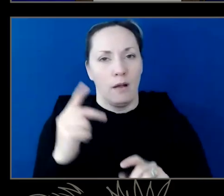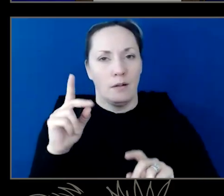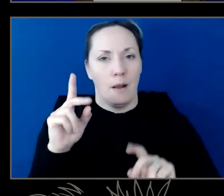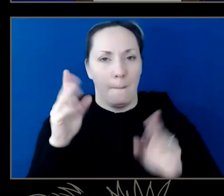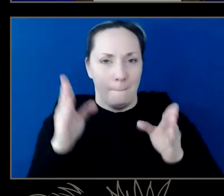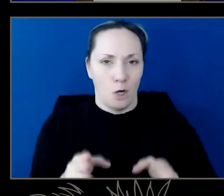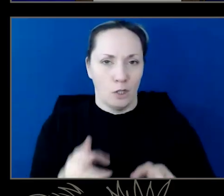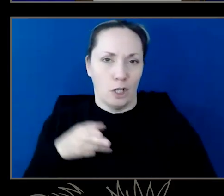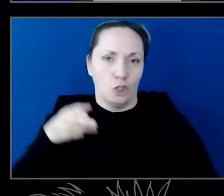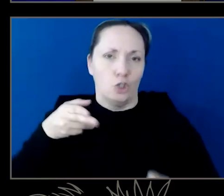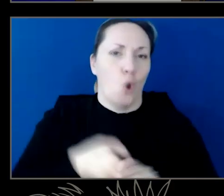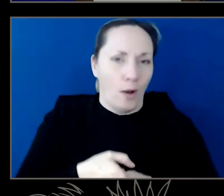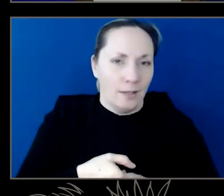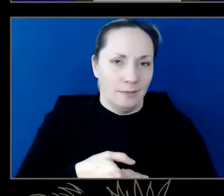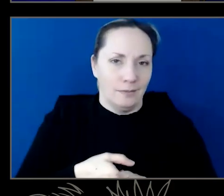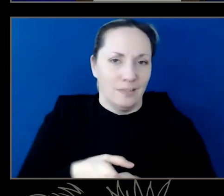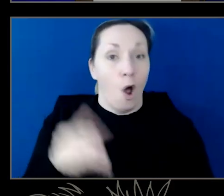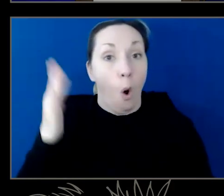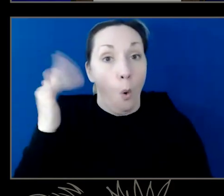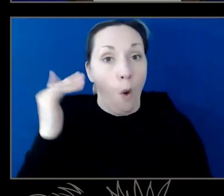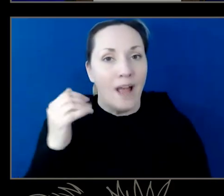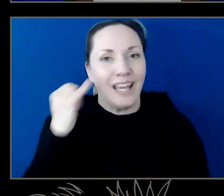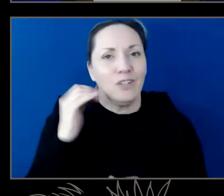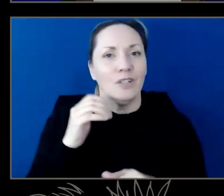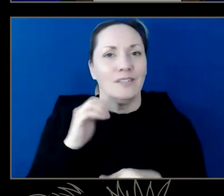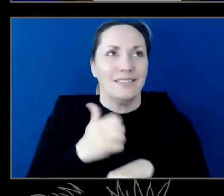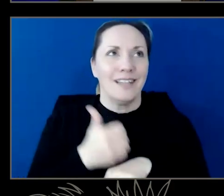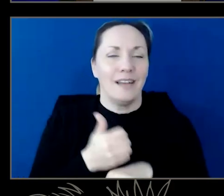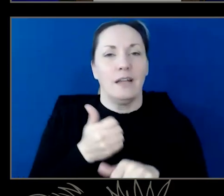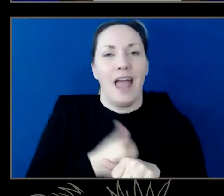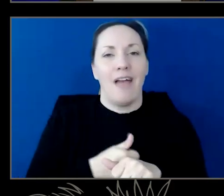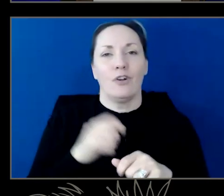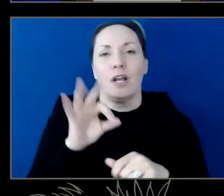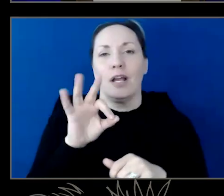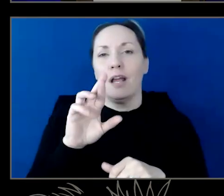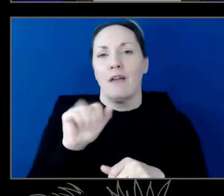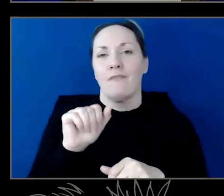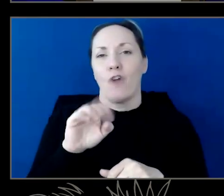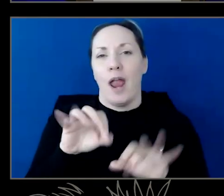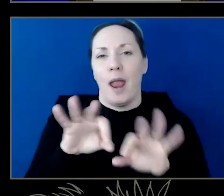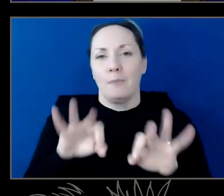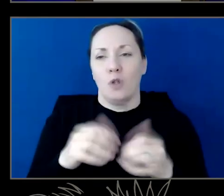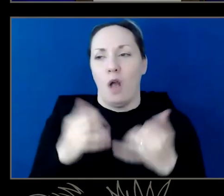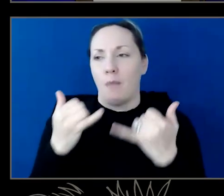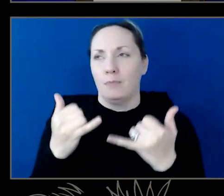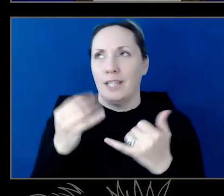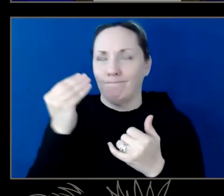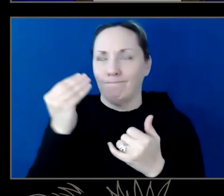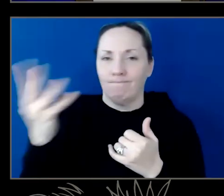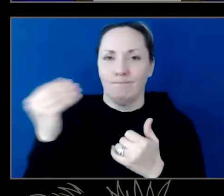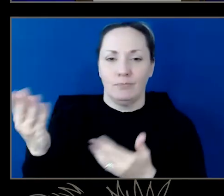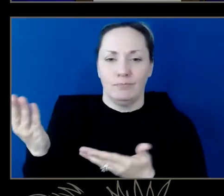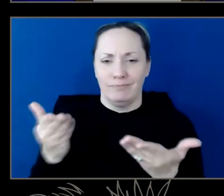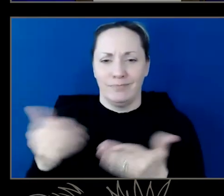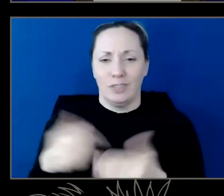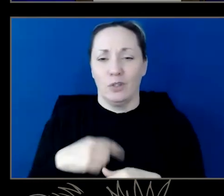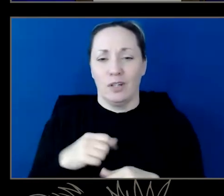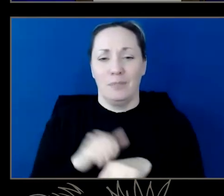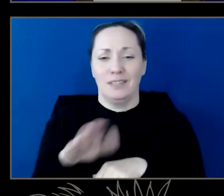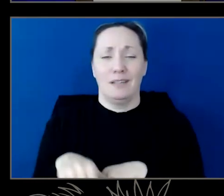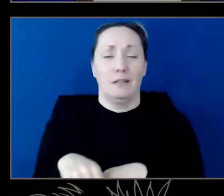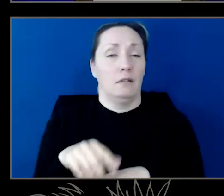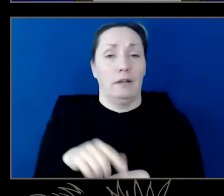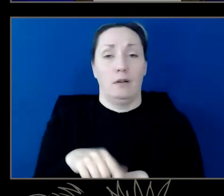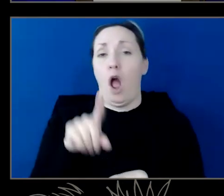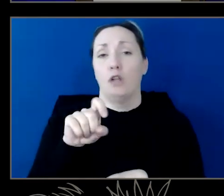that? If you're sending on every frame an update to the server, you're going to be sending 120 updates